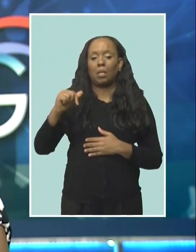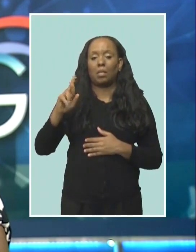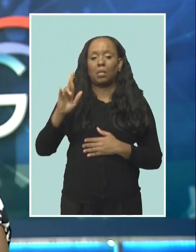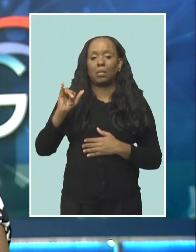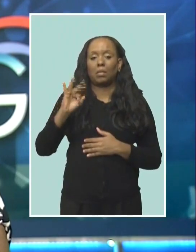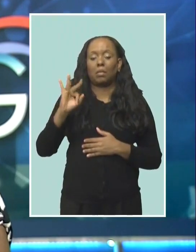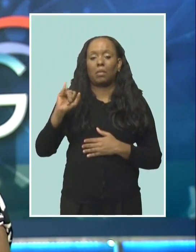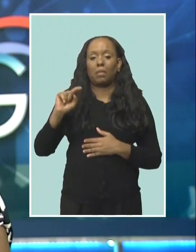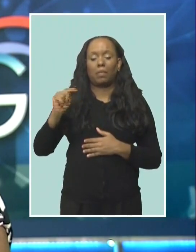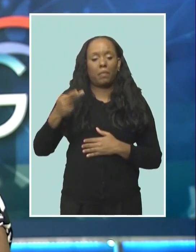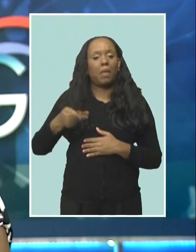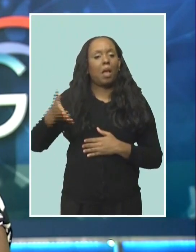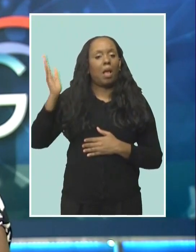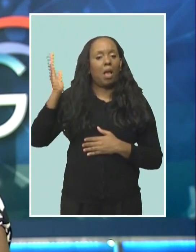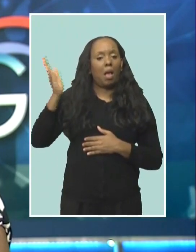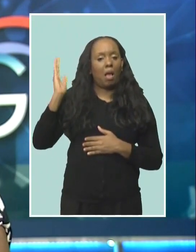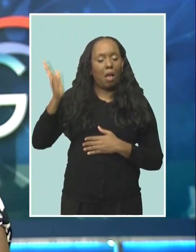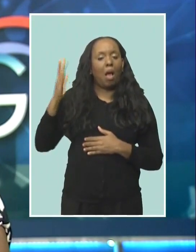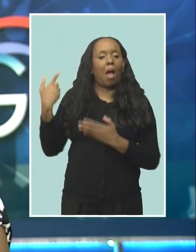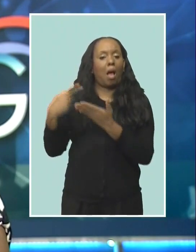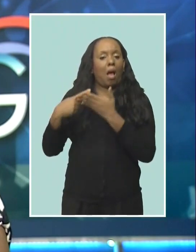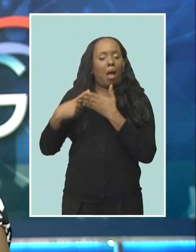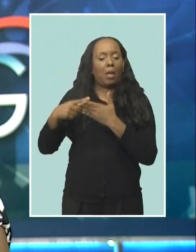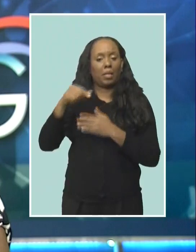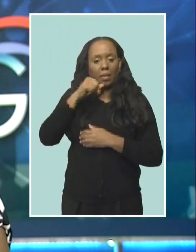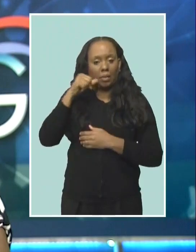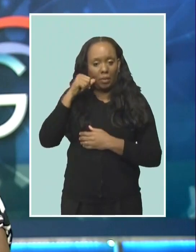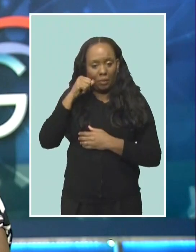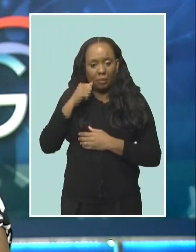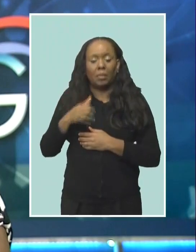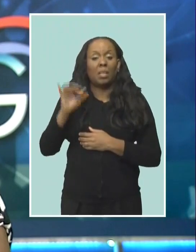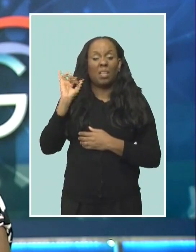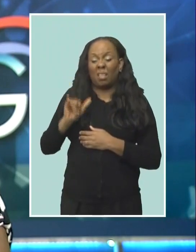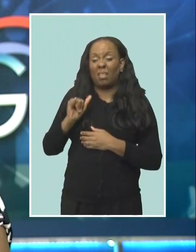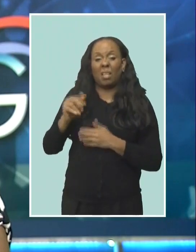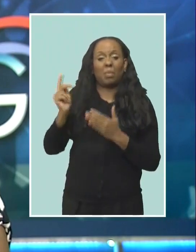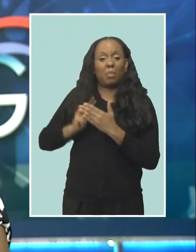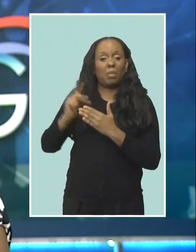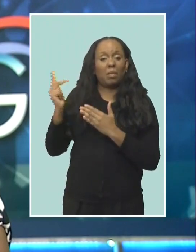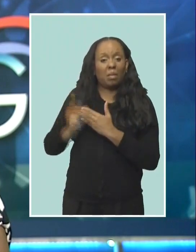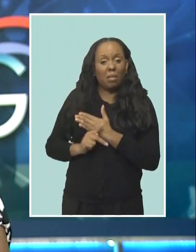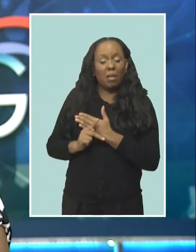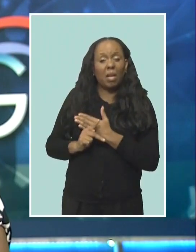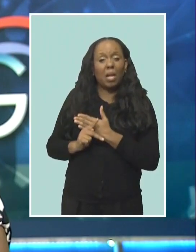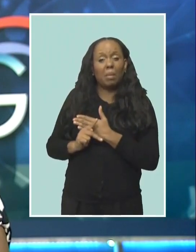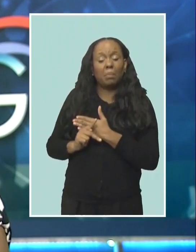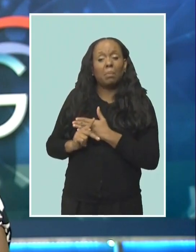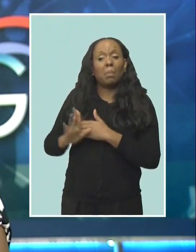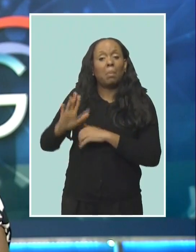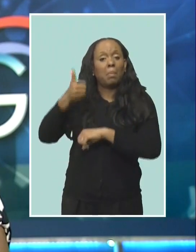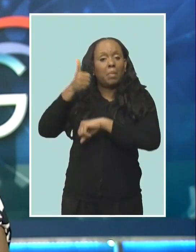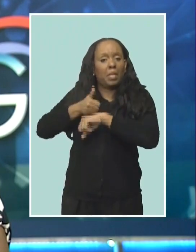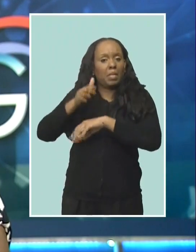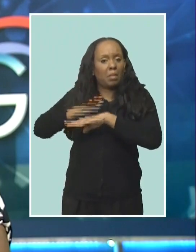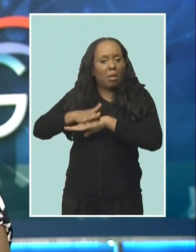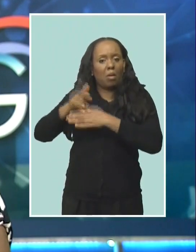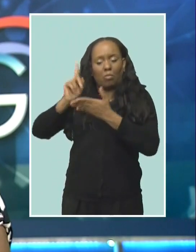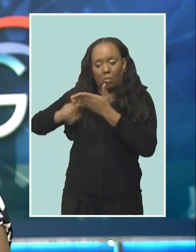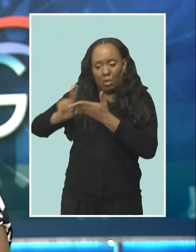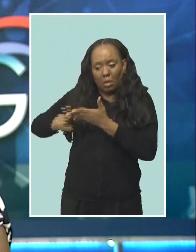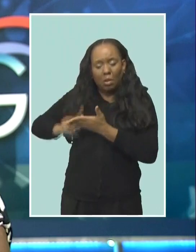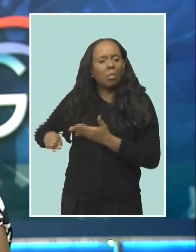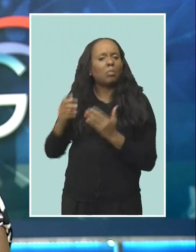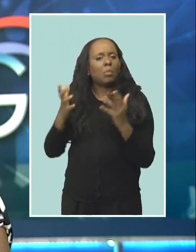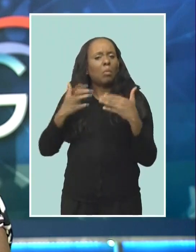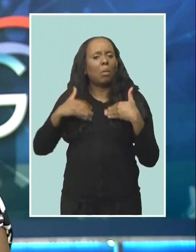Lower House. He told the Chamber the entire program is research-driven and aimed at putting young people in a ready position to take